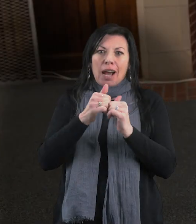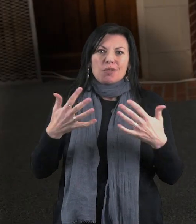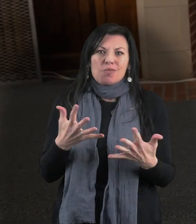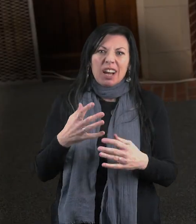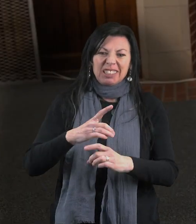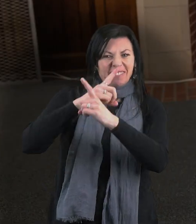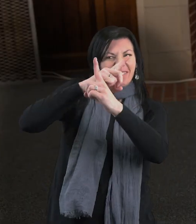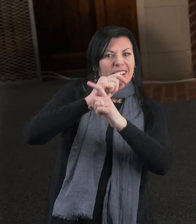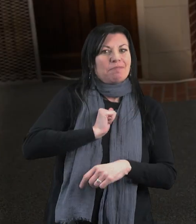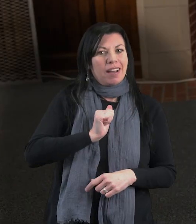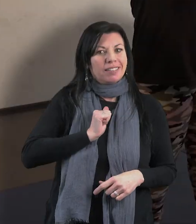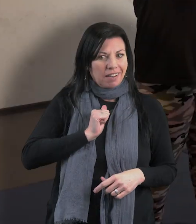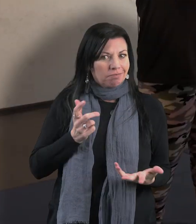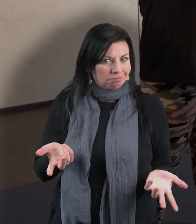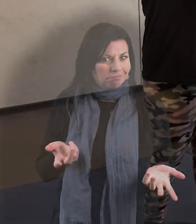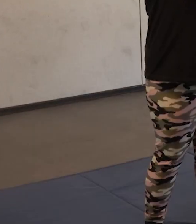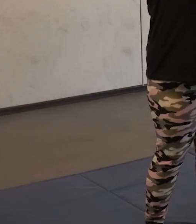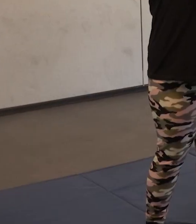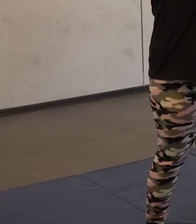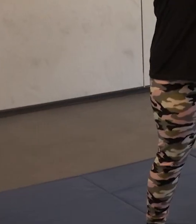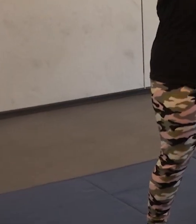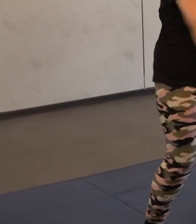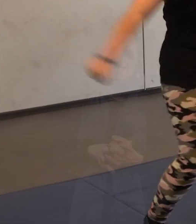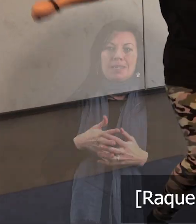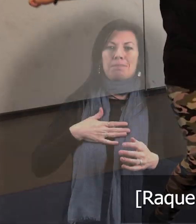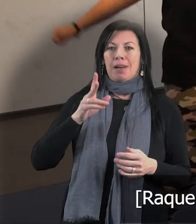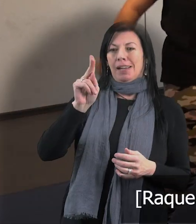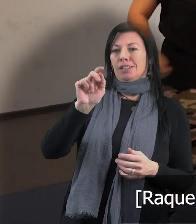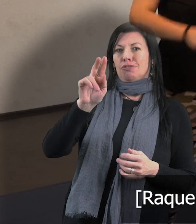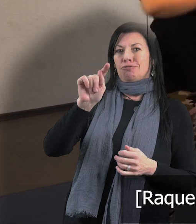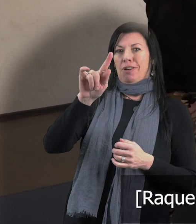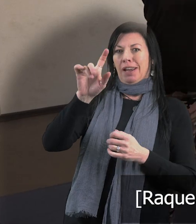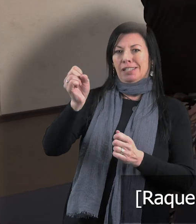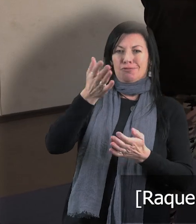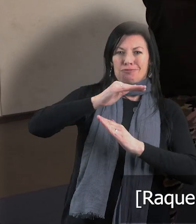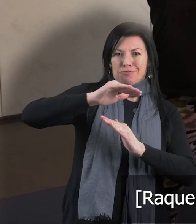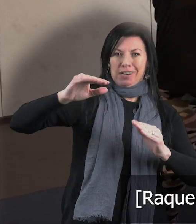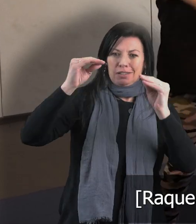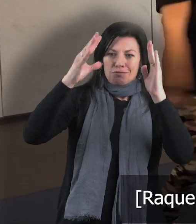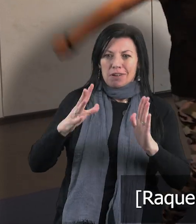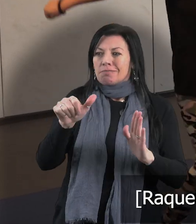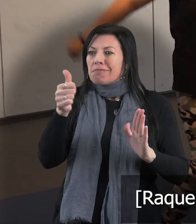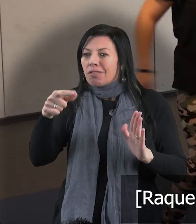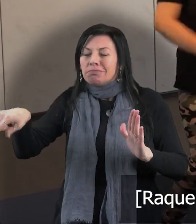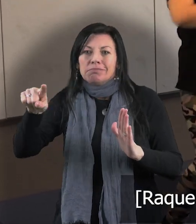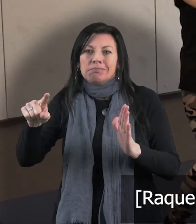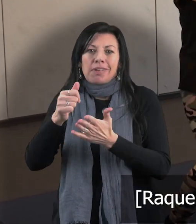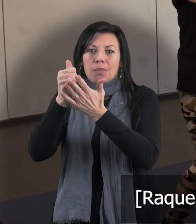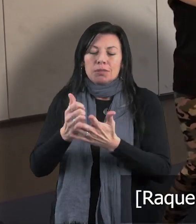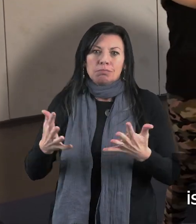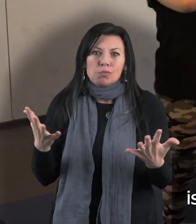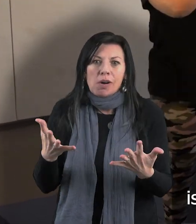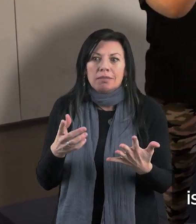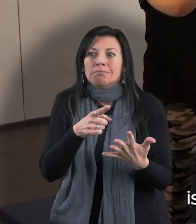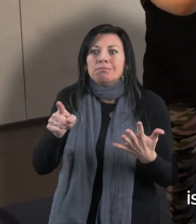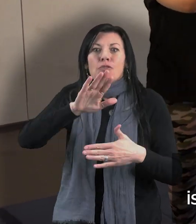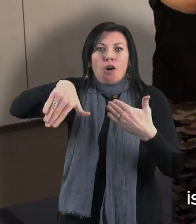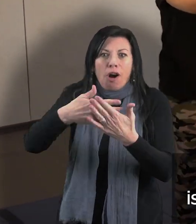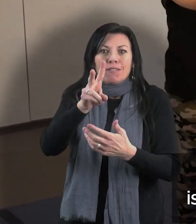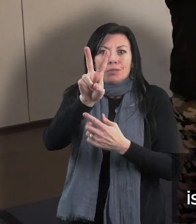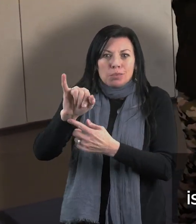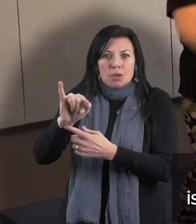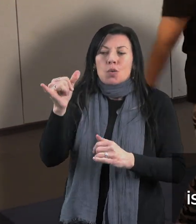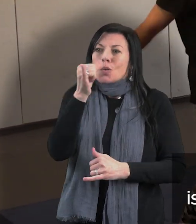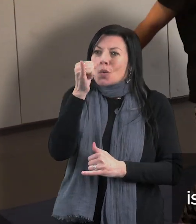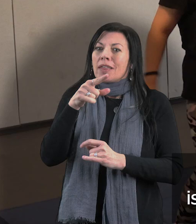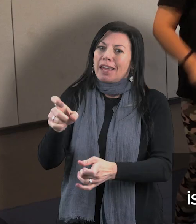how to defend myself. An instructor works with Raquel on a karate move. The fun thing about my karate instructor and all of the other